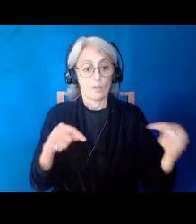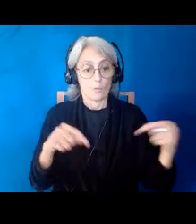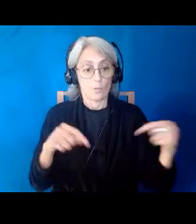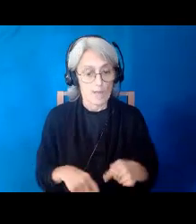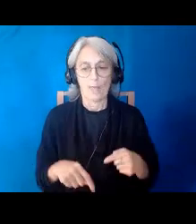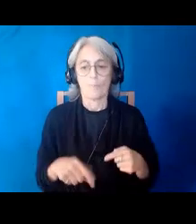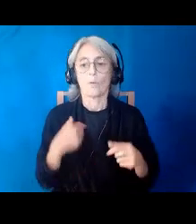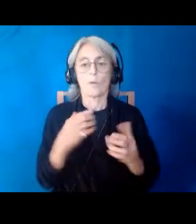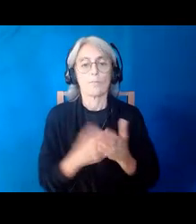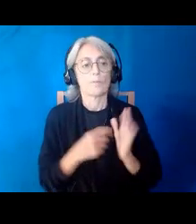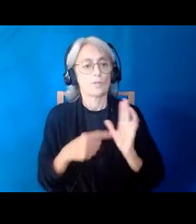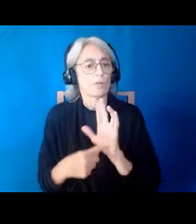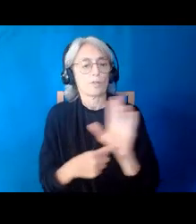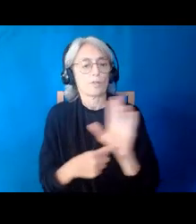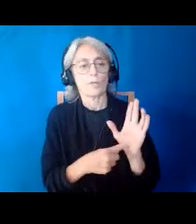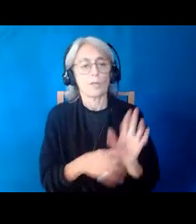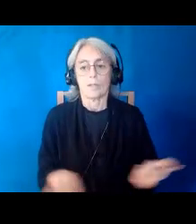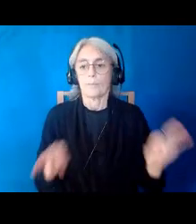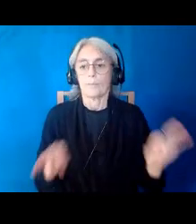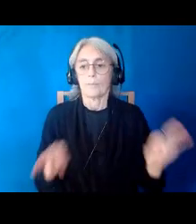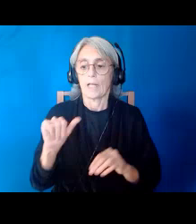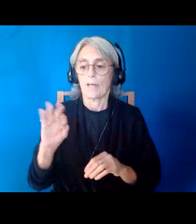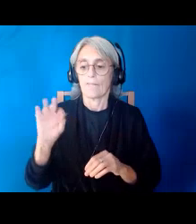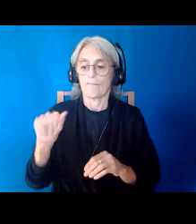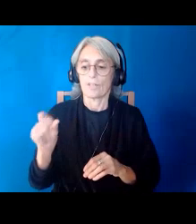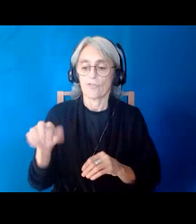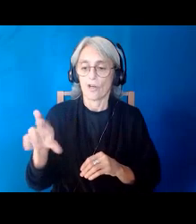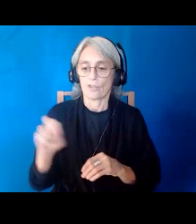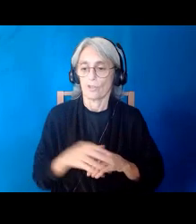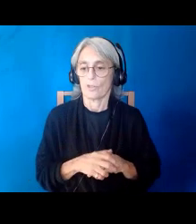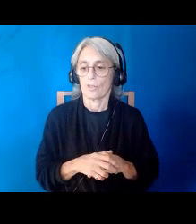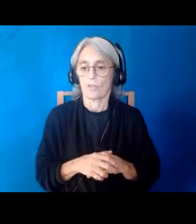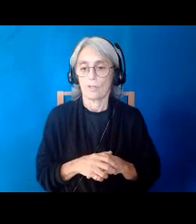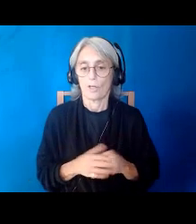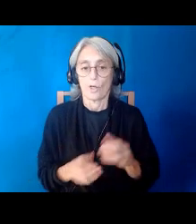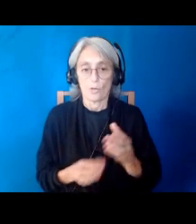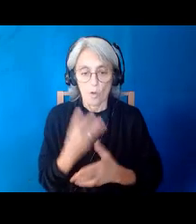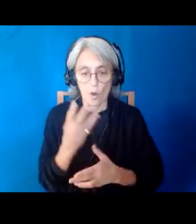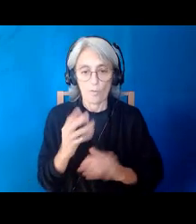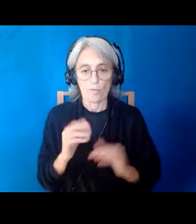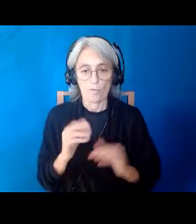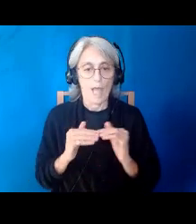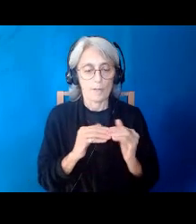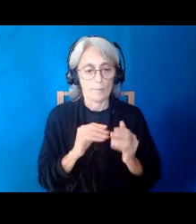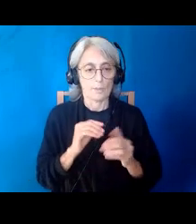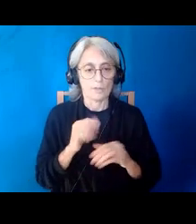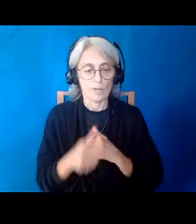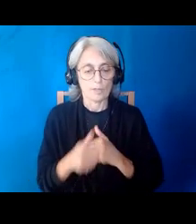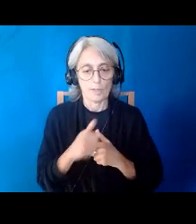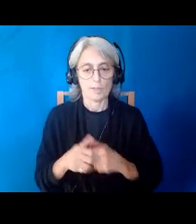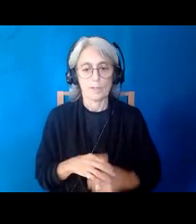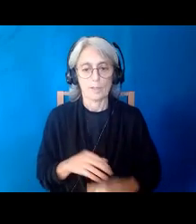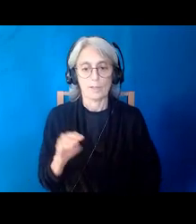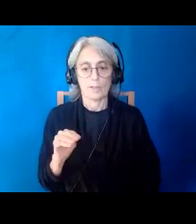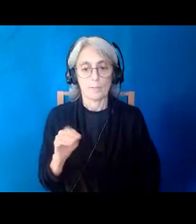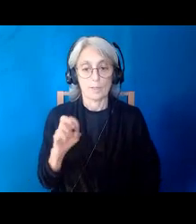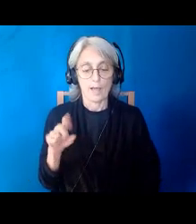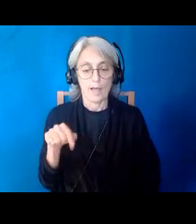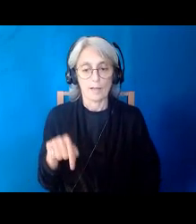firsthand the importance of infrastructure, of our growth, and equitable transportation. Merced is a